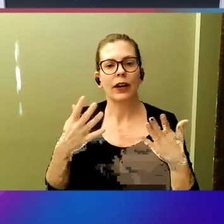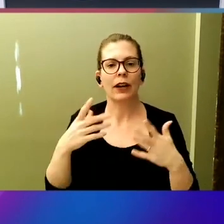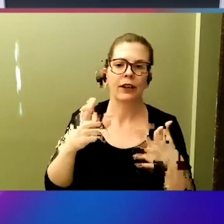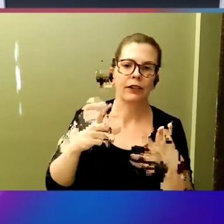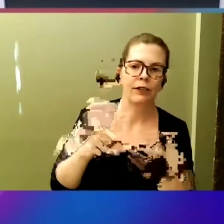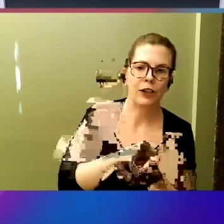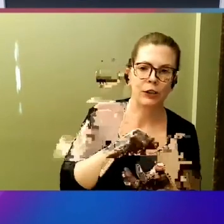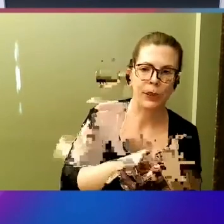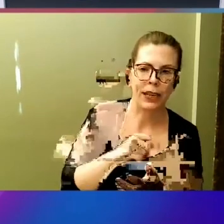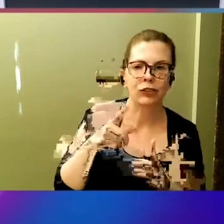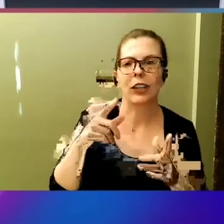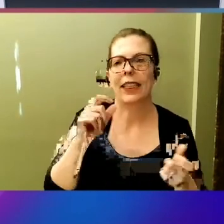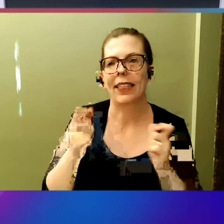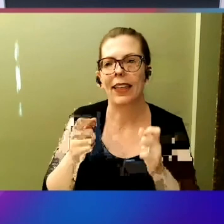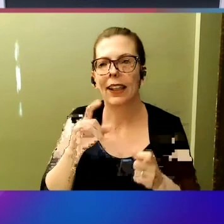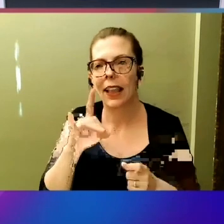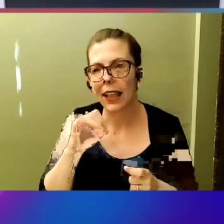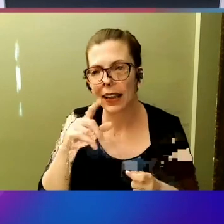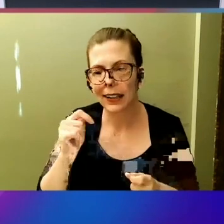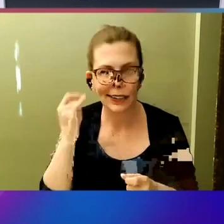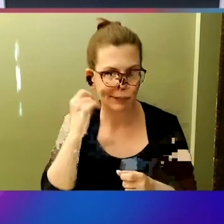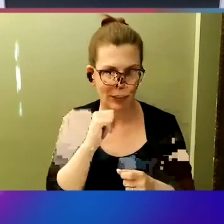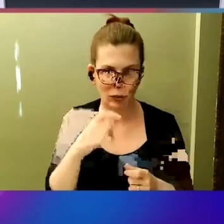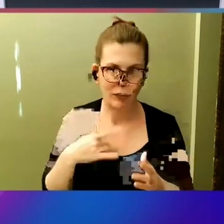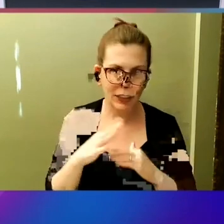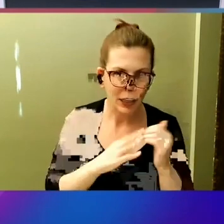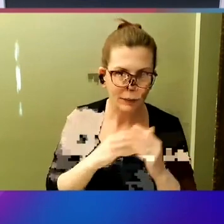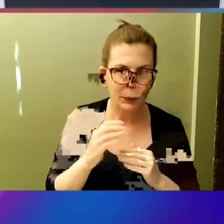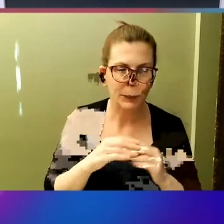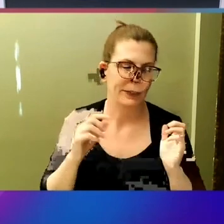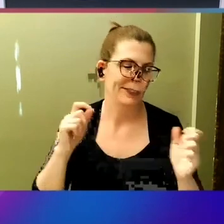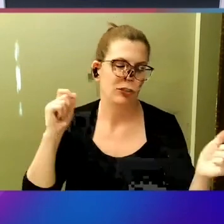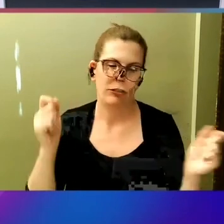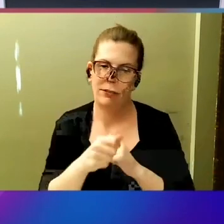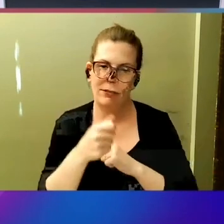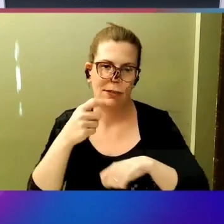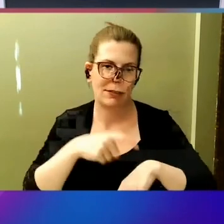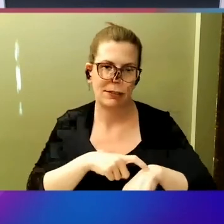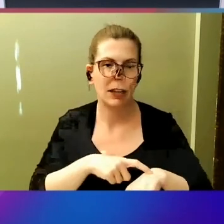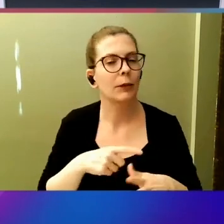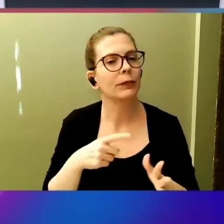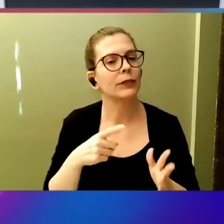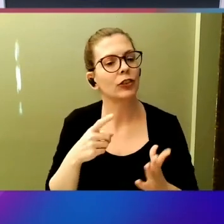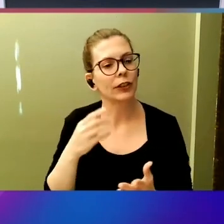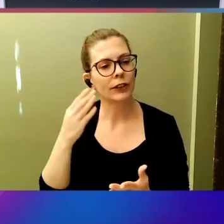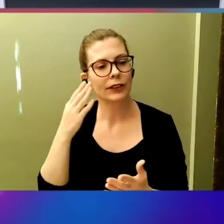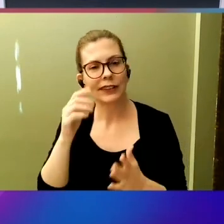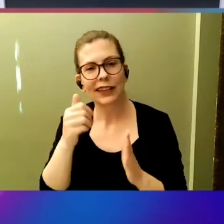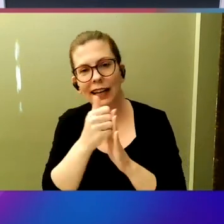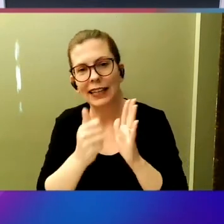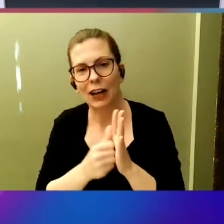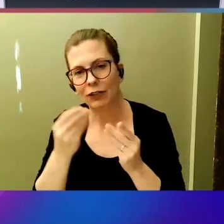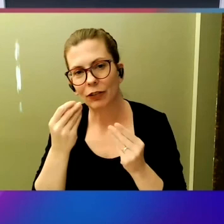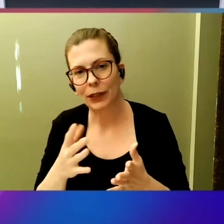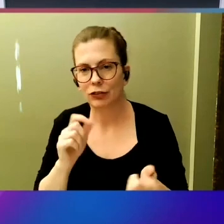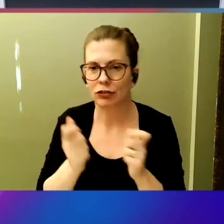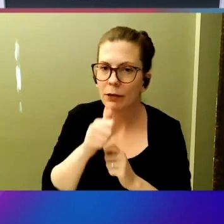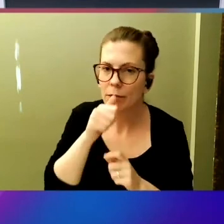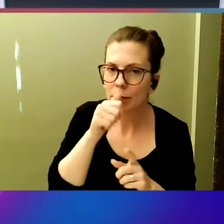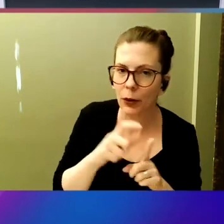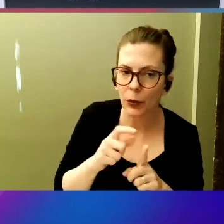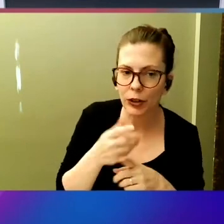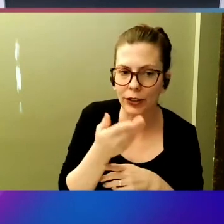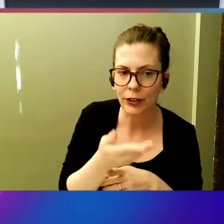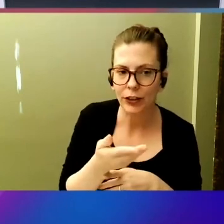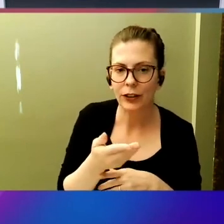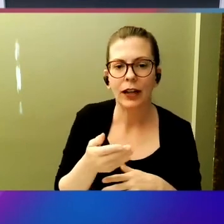it if they don't feel comfortable. They can always change it. Just account information and changing password here. And this is the part that I